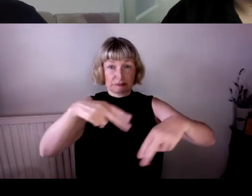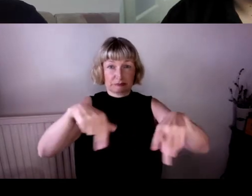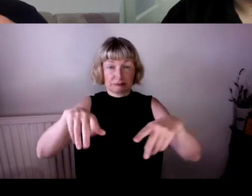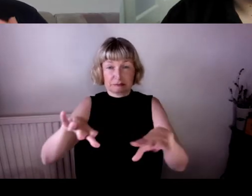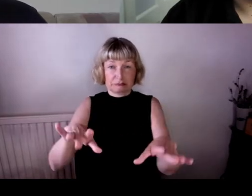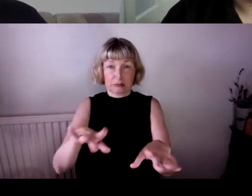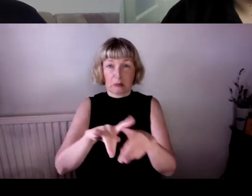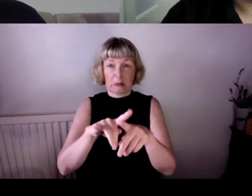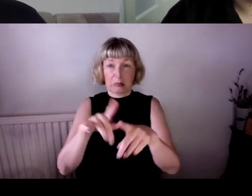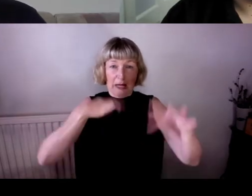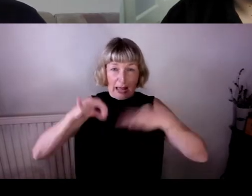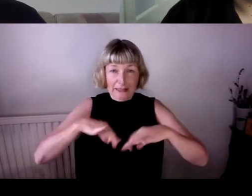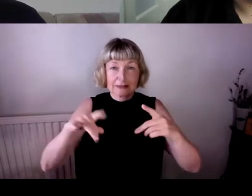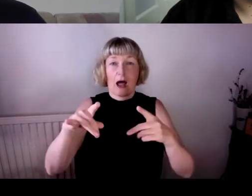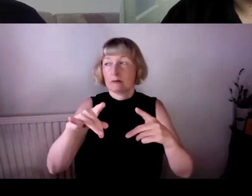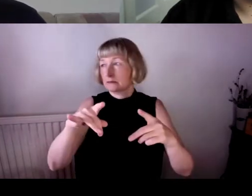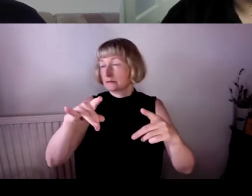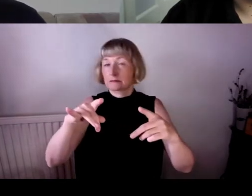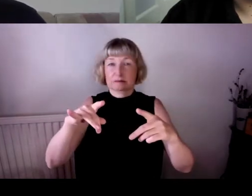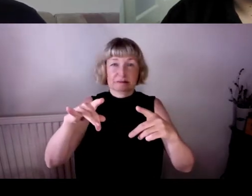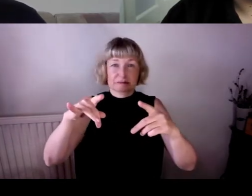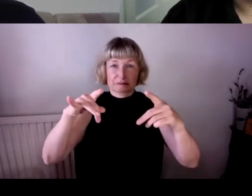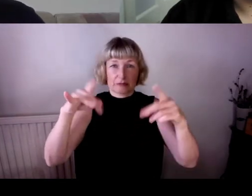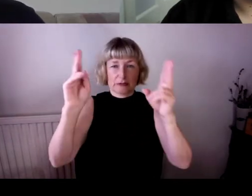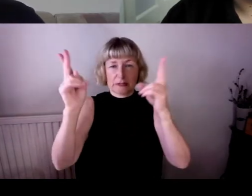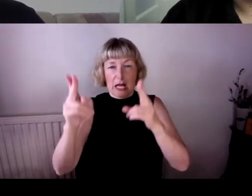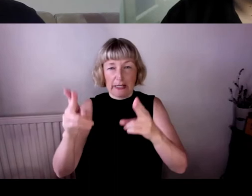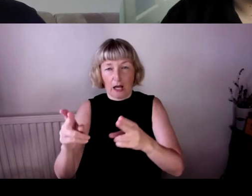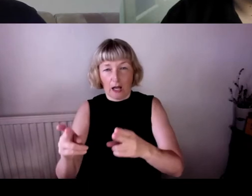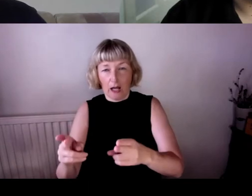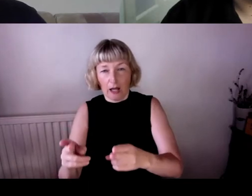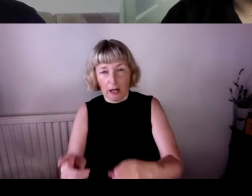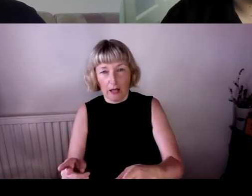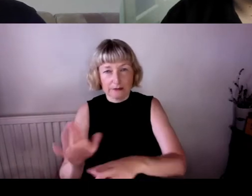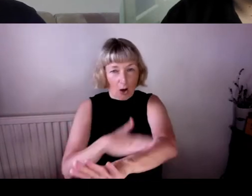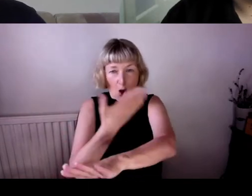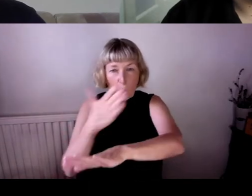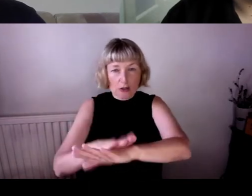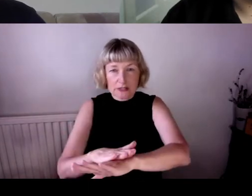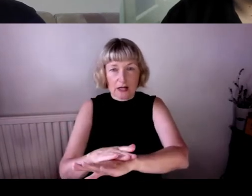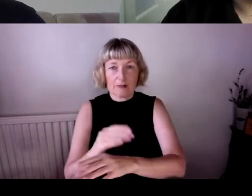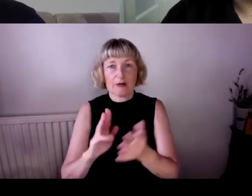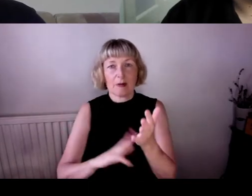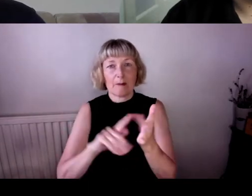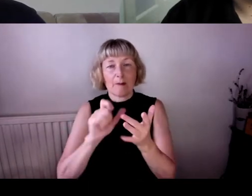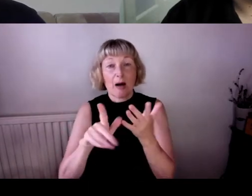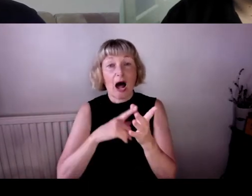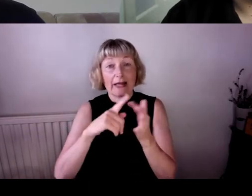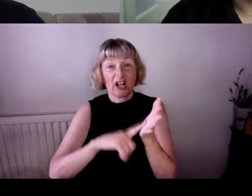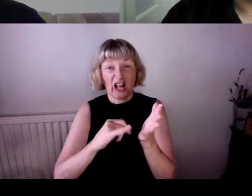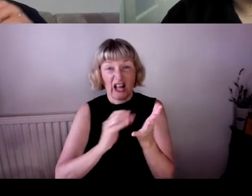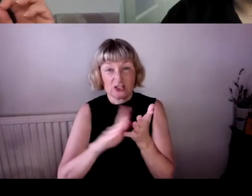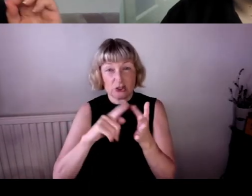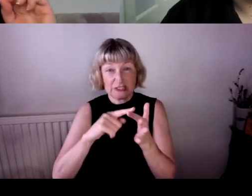Michael Sheen. Michael Sheen was doing his big death scene in Caligula and there was me describing away. 60 people in the audience, all with their headsets